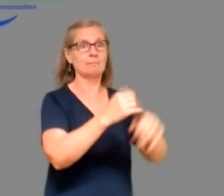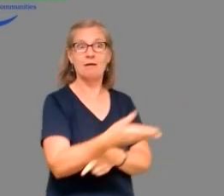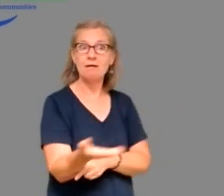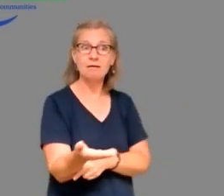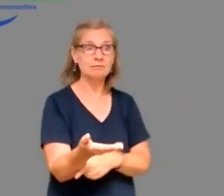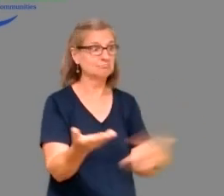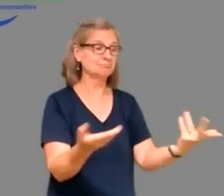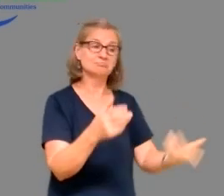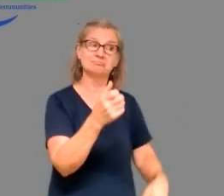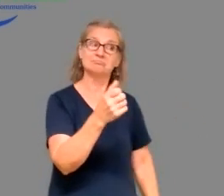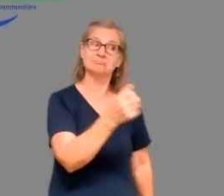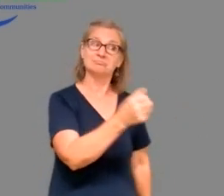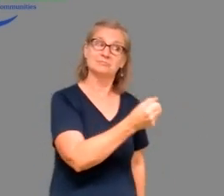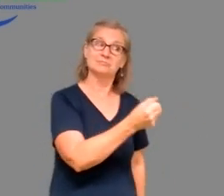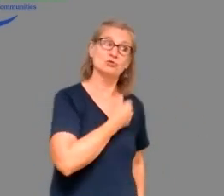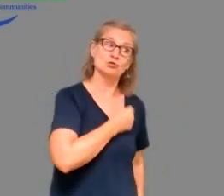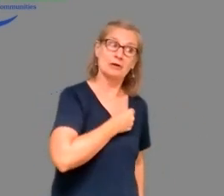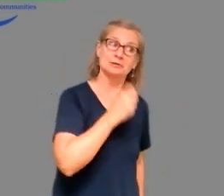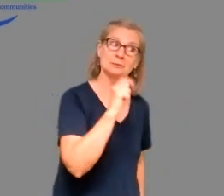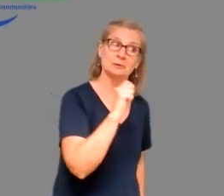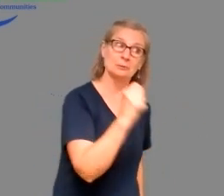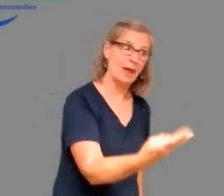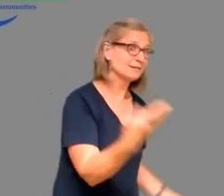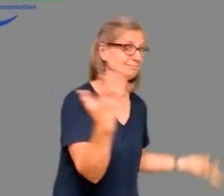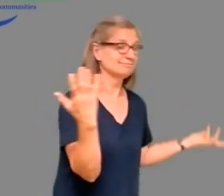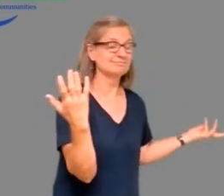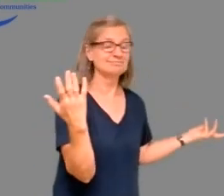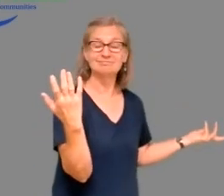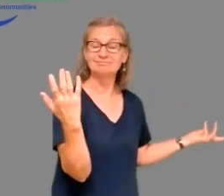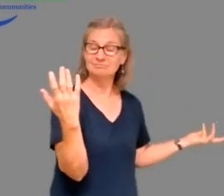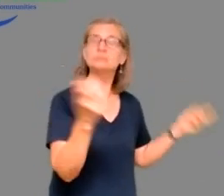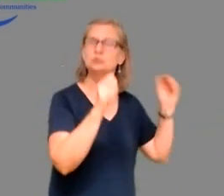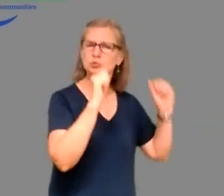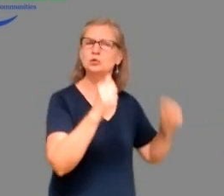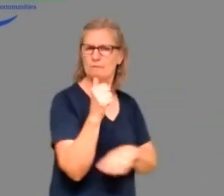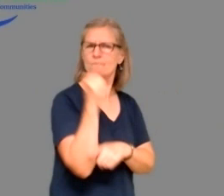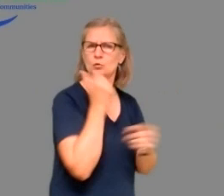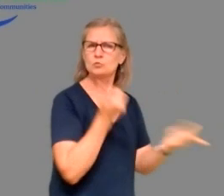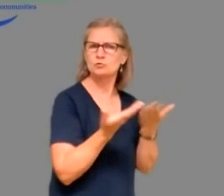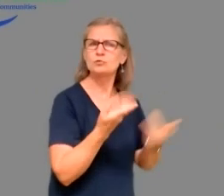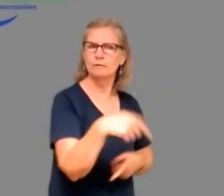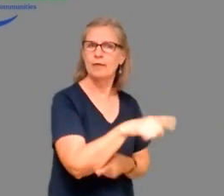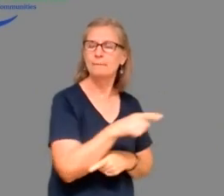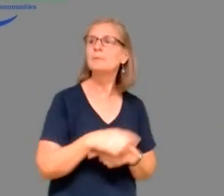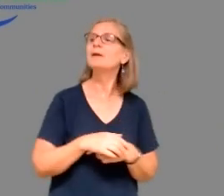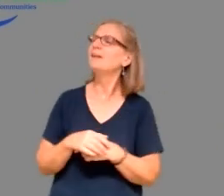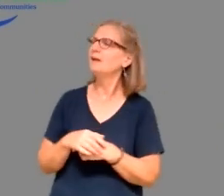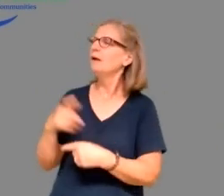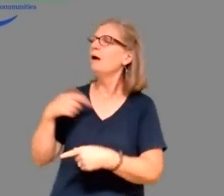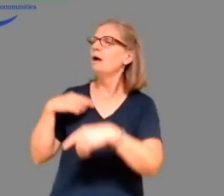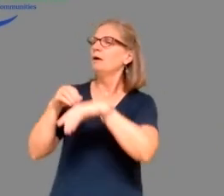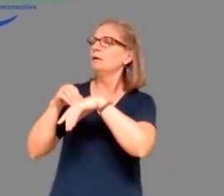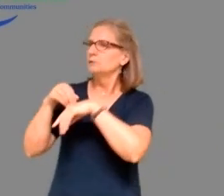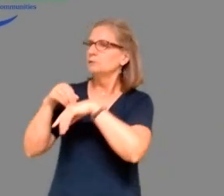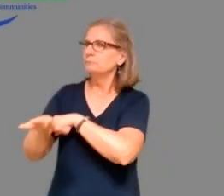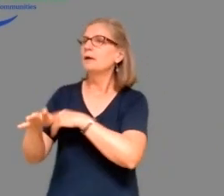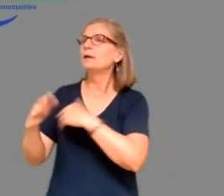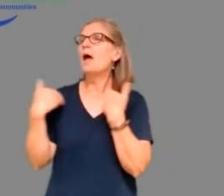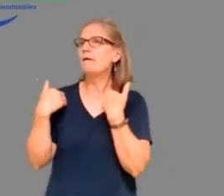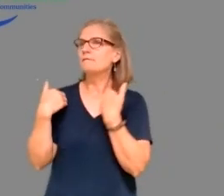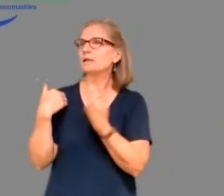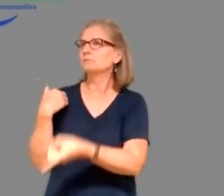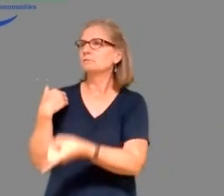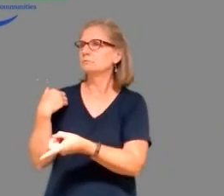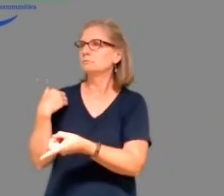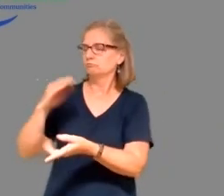refuse the right to serve those people or allow them in your... I would certainly recommend having a stock of some of